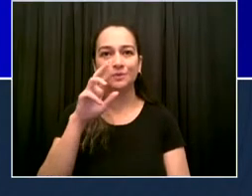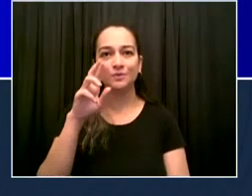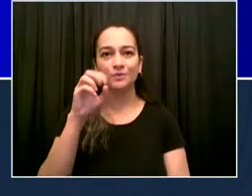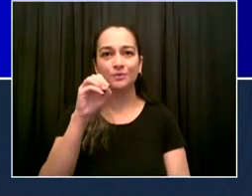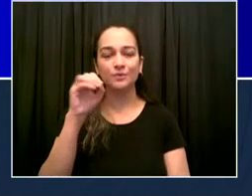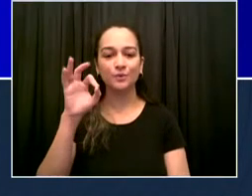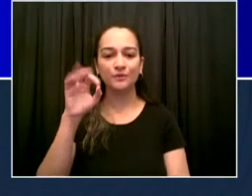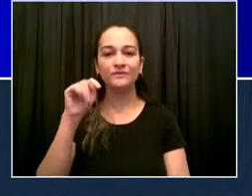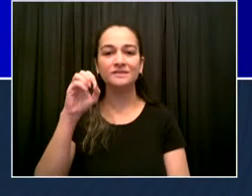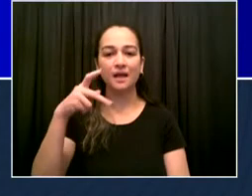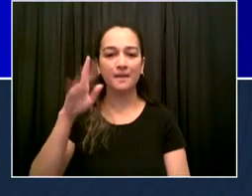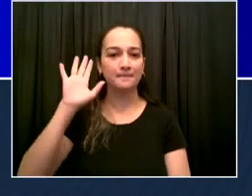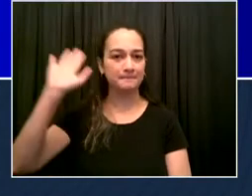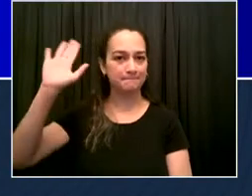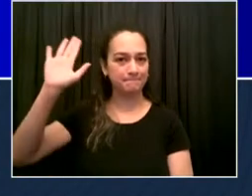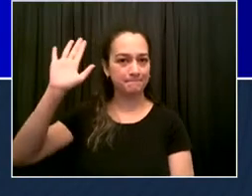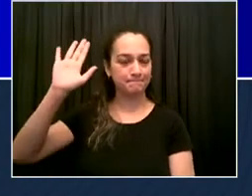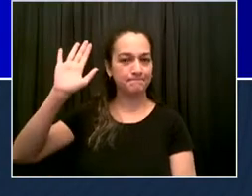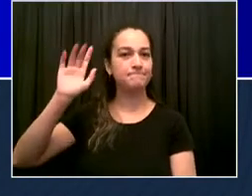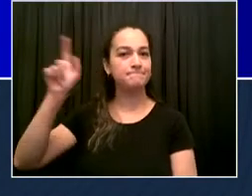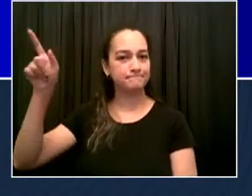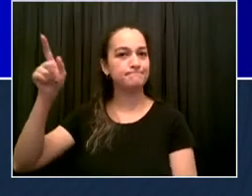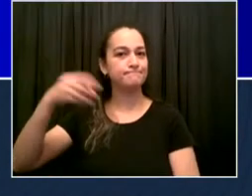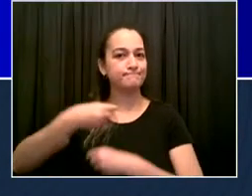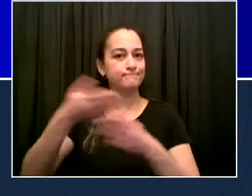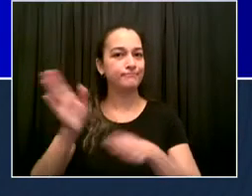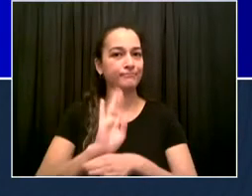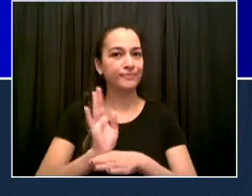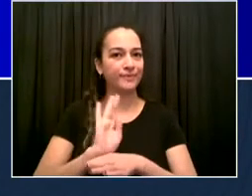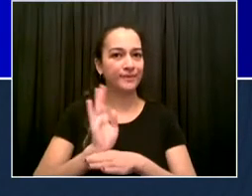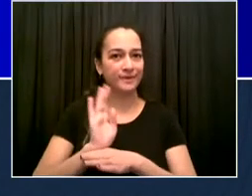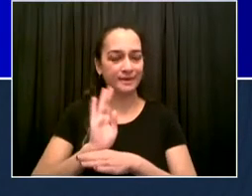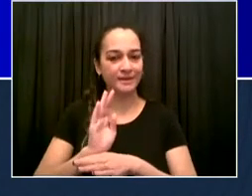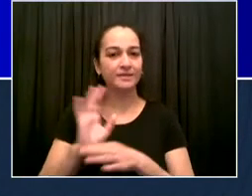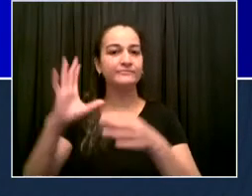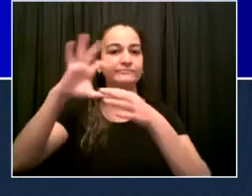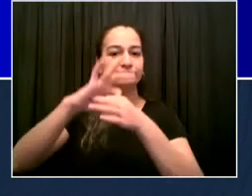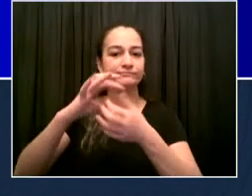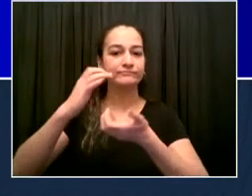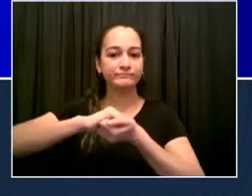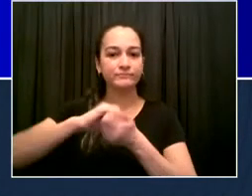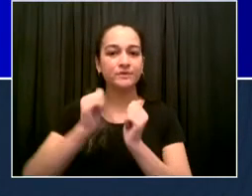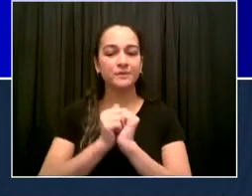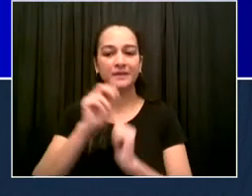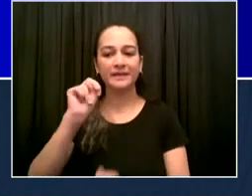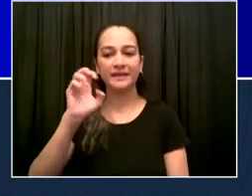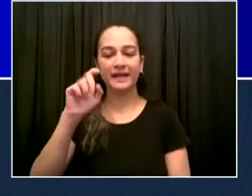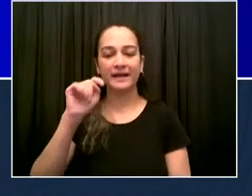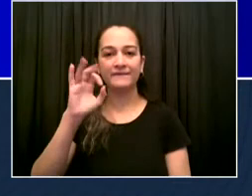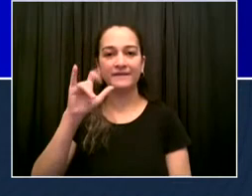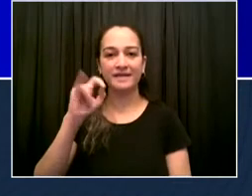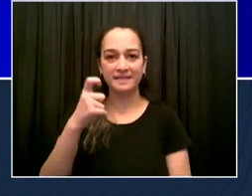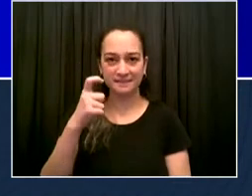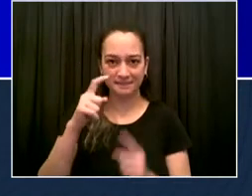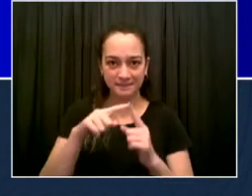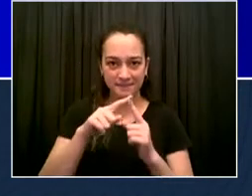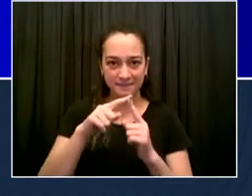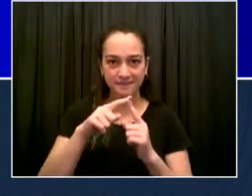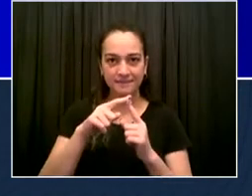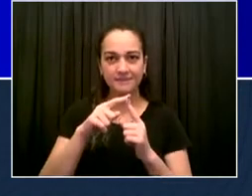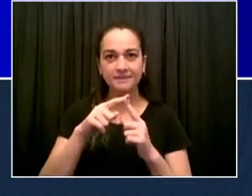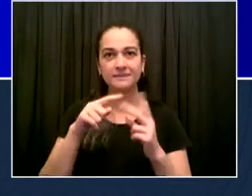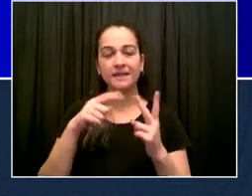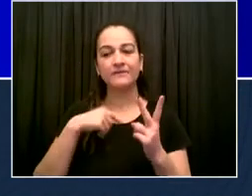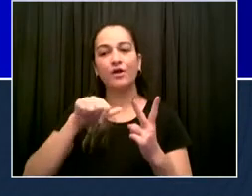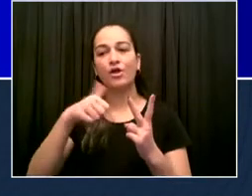Brothers, Malcolm X and Muhammad Ali, Jackie Robinson Park in Harlem, also 6:30 beginning. And you get tickets to any of all these